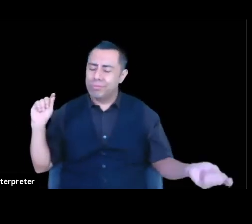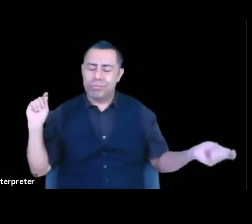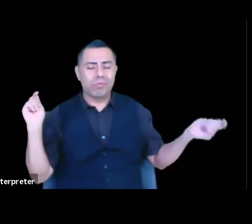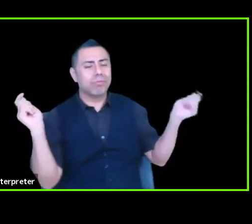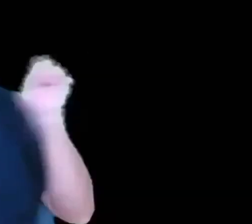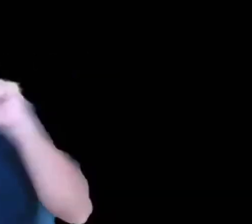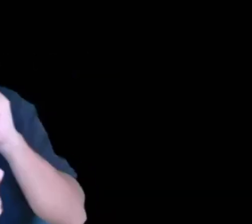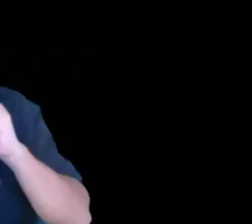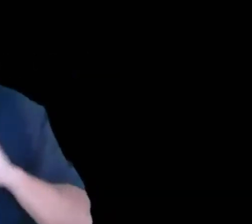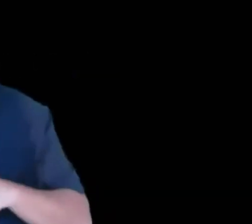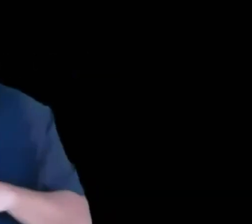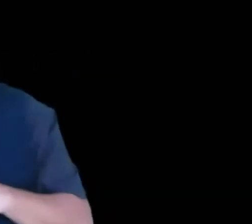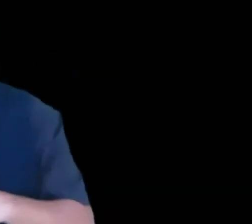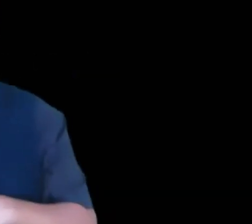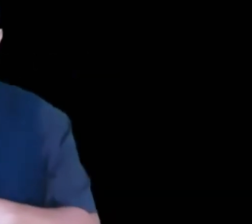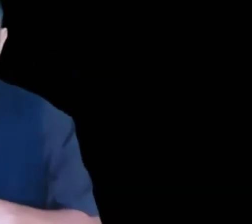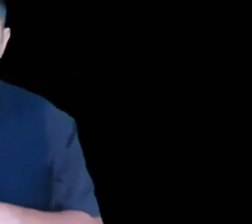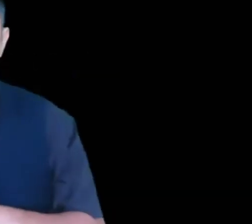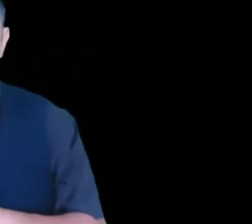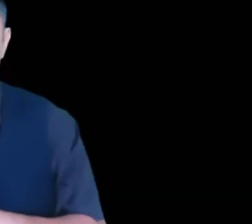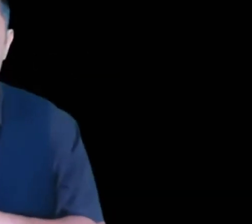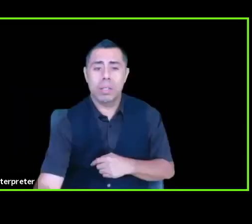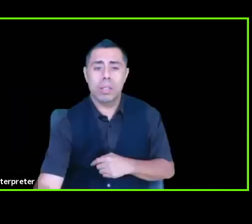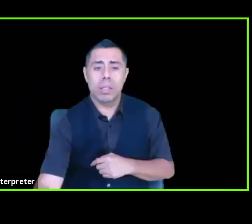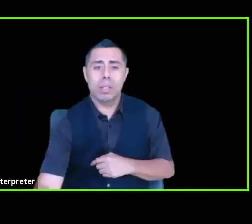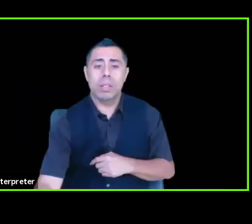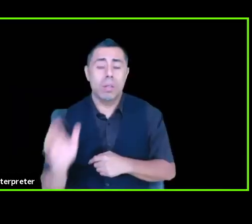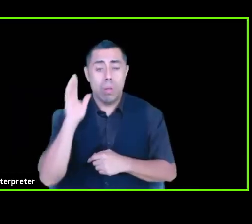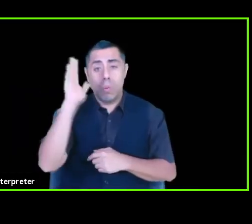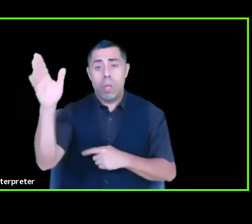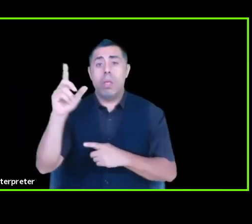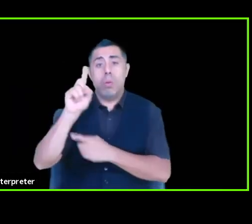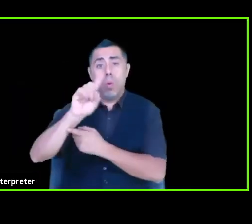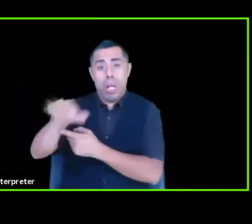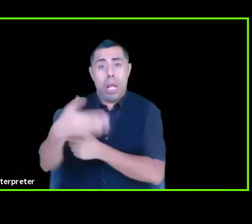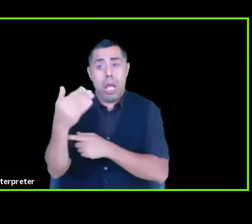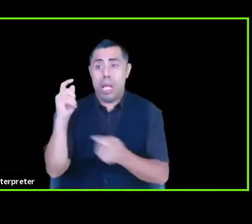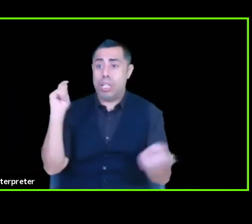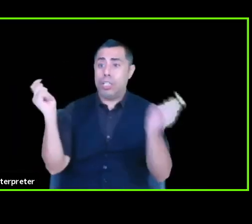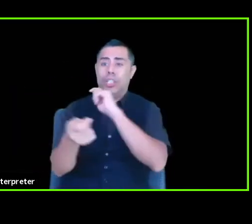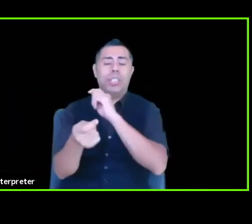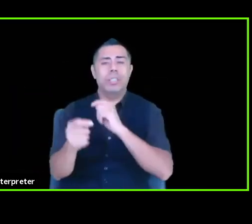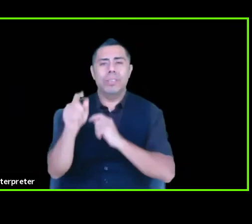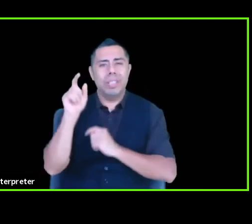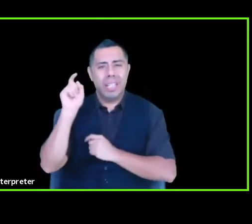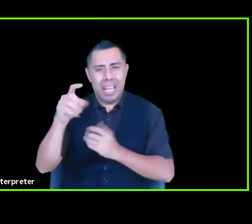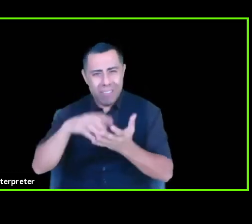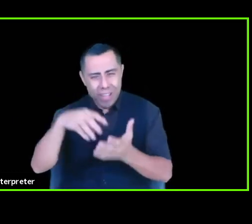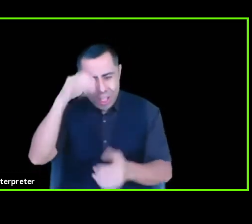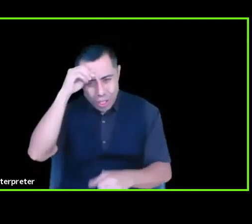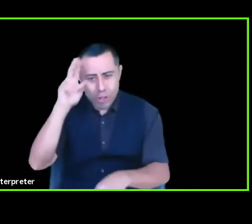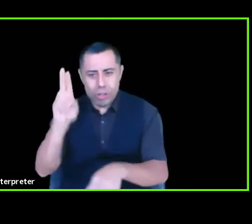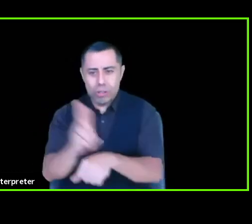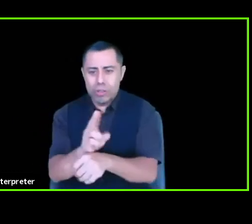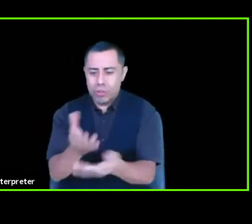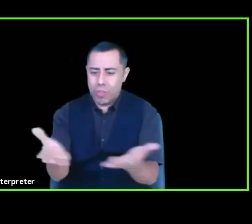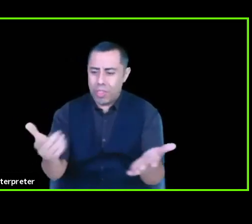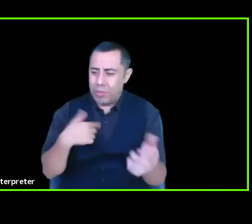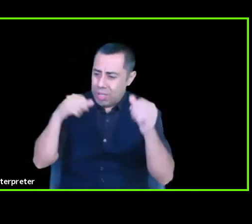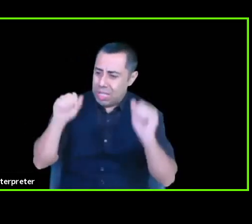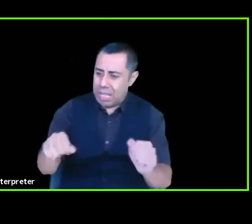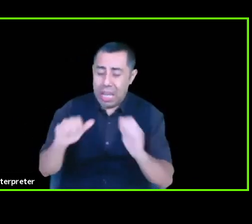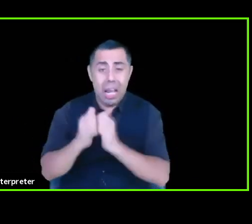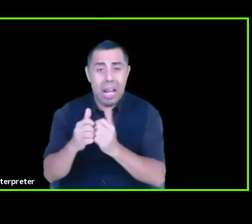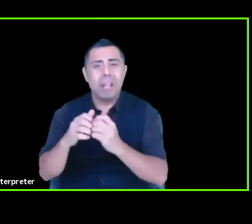overnight. We have to learn how to utilize what we can by educating ourselves, going to college and